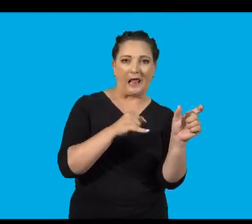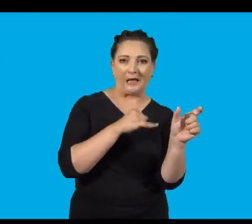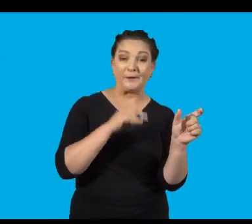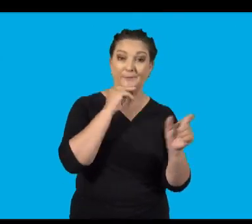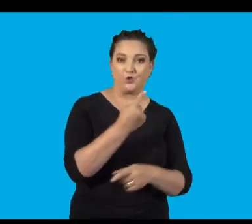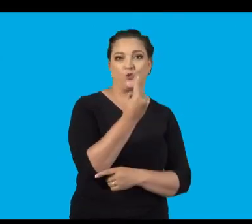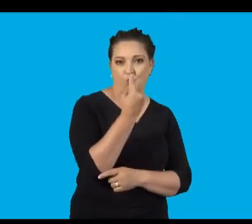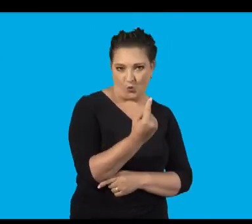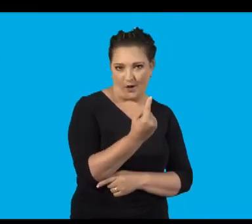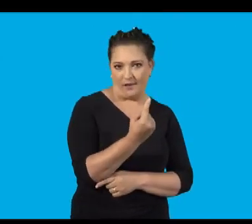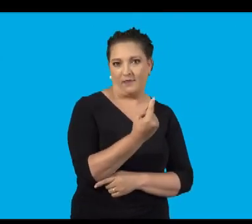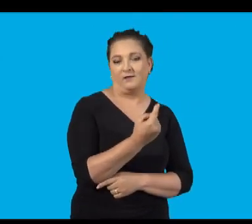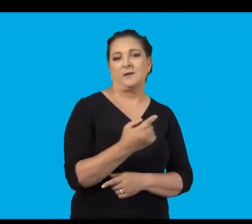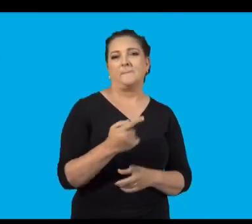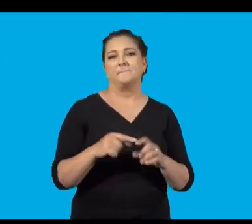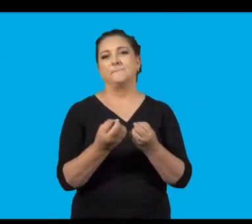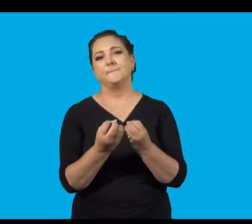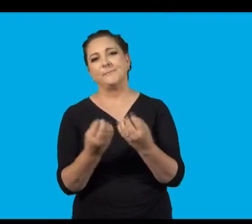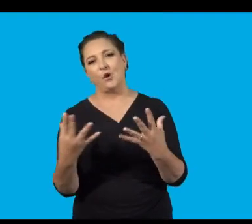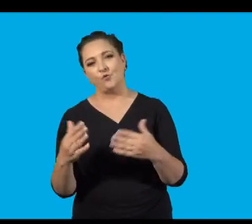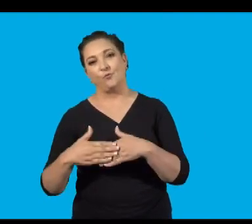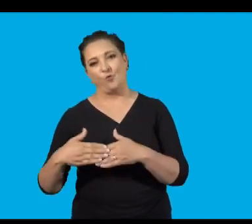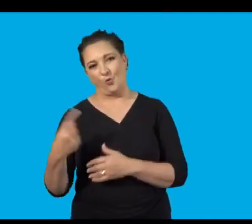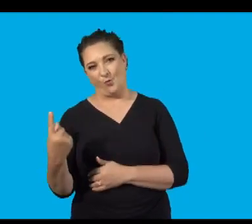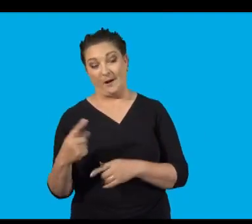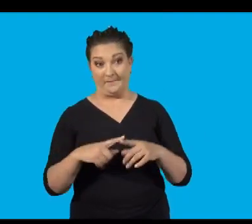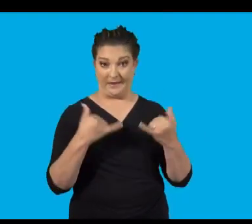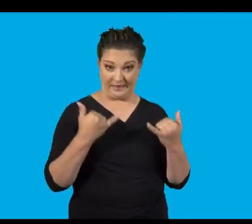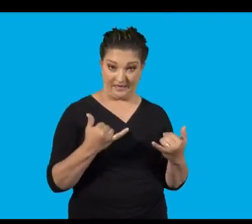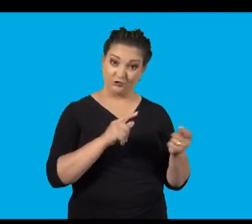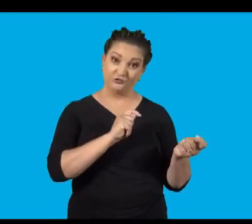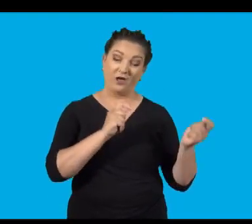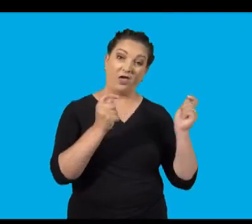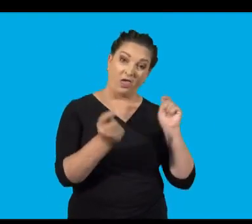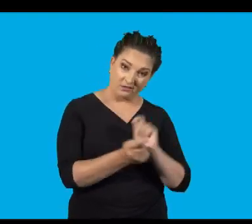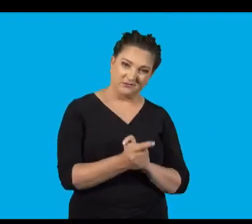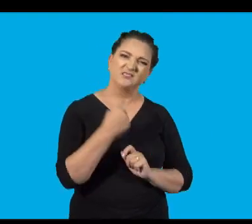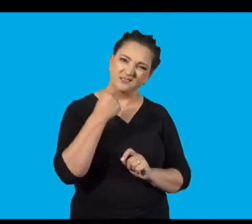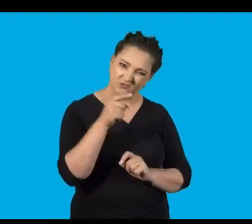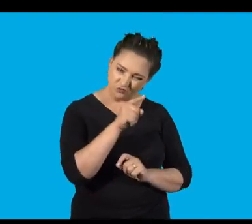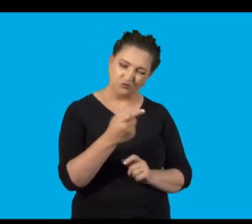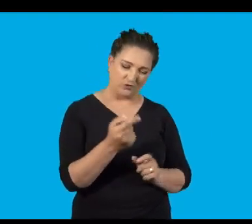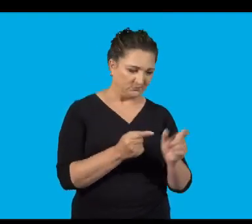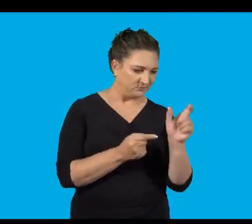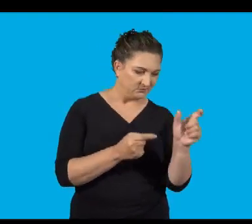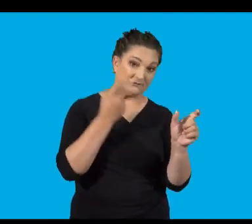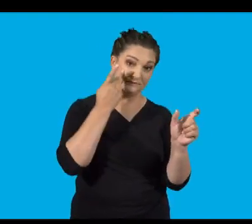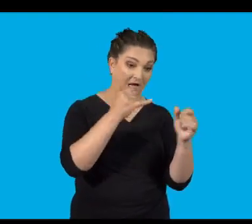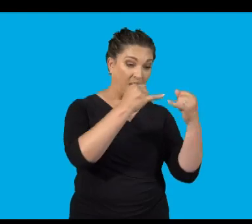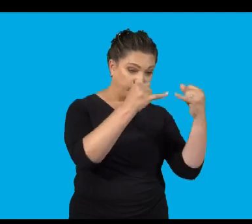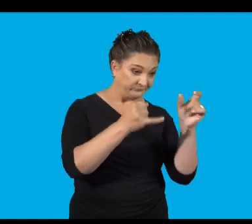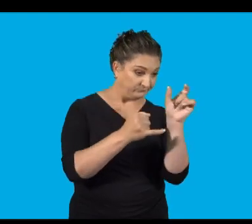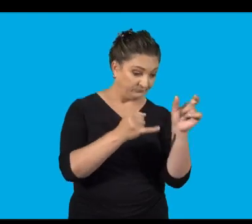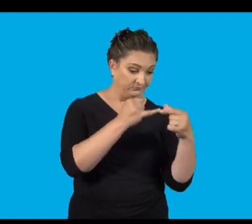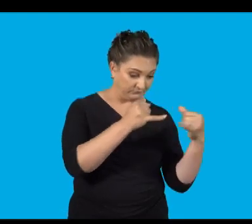it's when it's one. Plural, it's when it's more than one. So in this case, they're telling you in the question, look